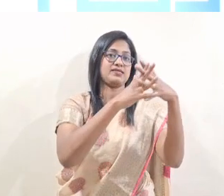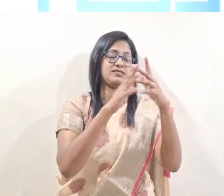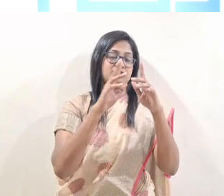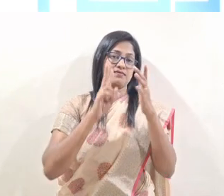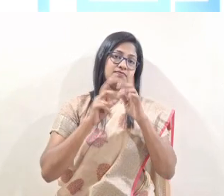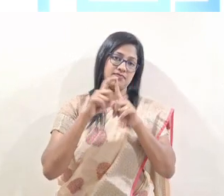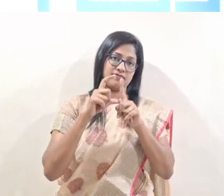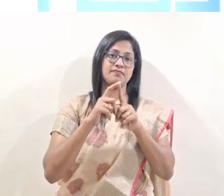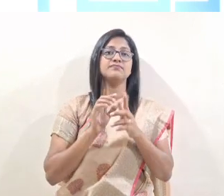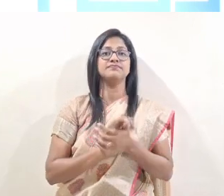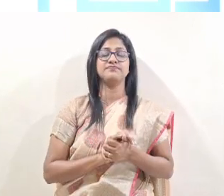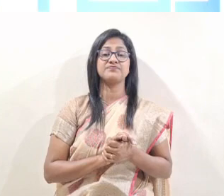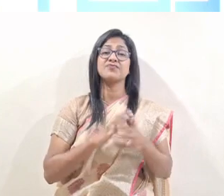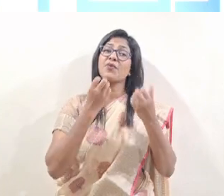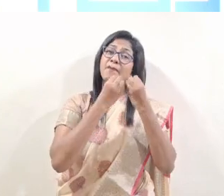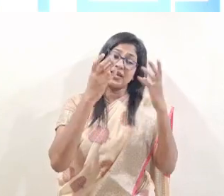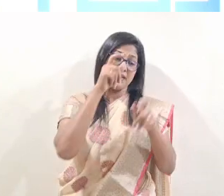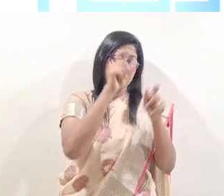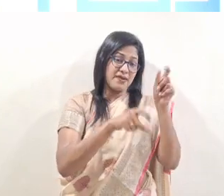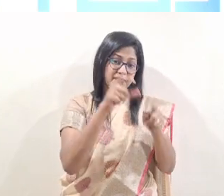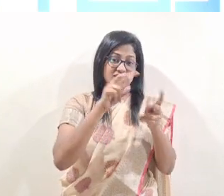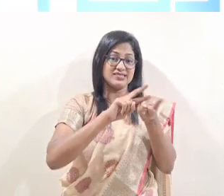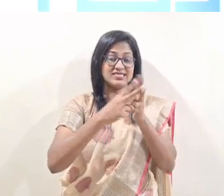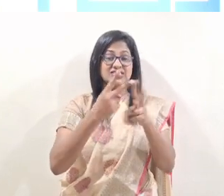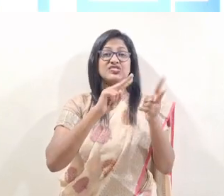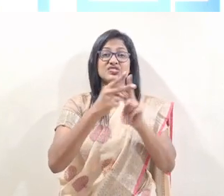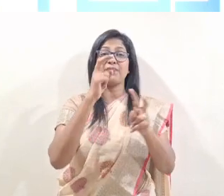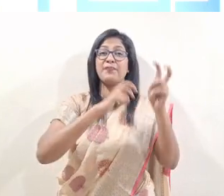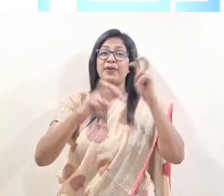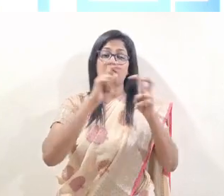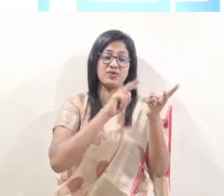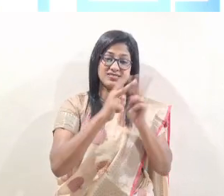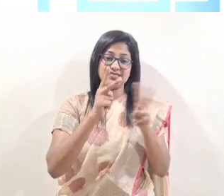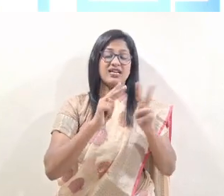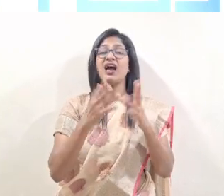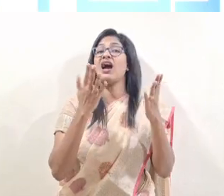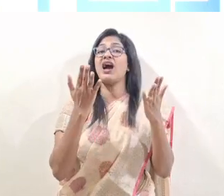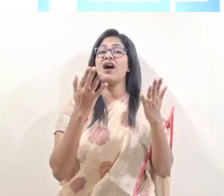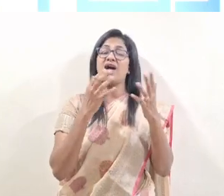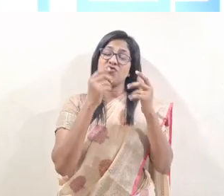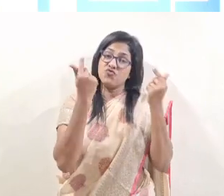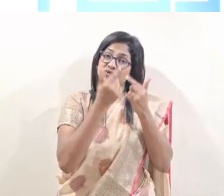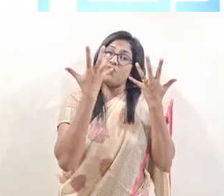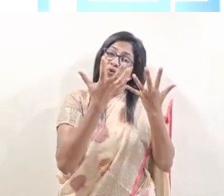So there was a lot of people who were wanting to use this interchange, but it was not